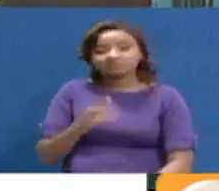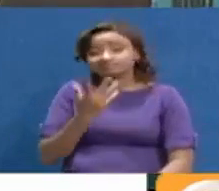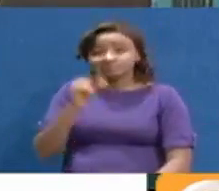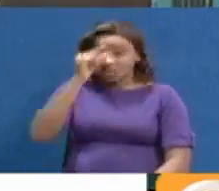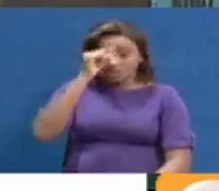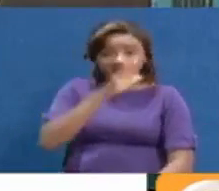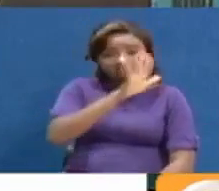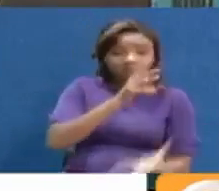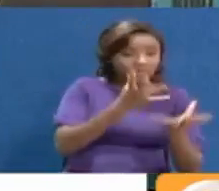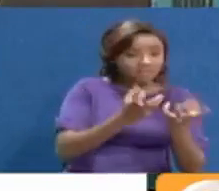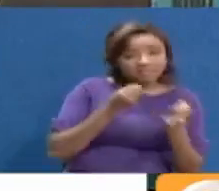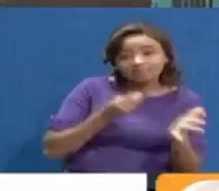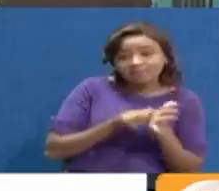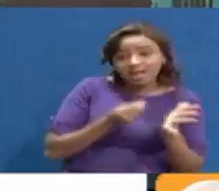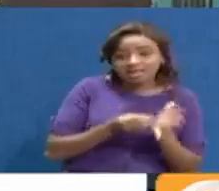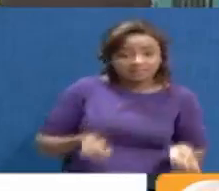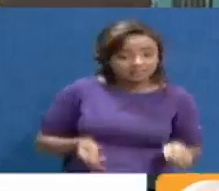much as the citizens do.